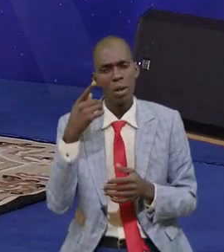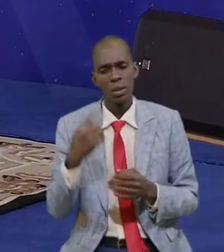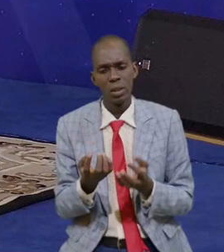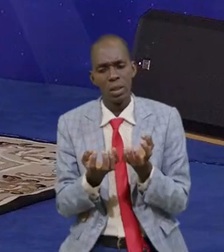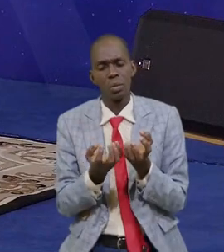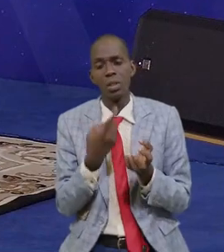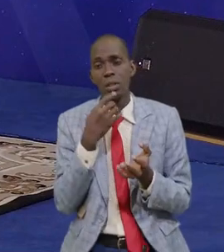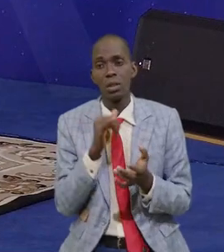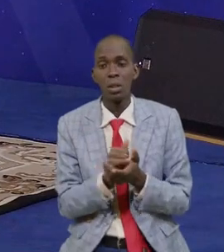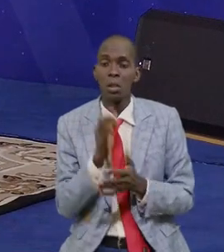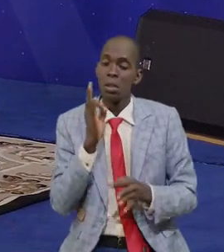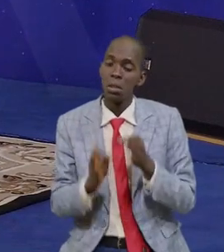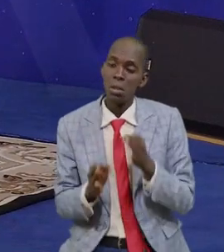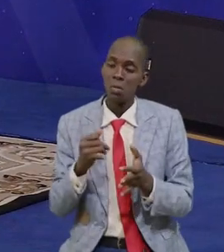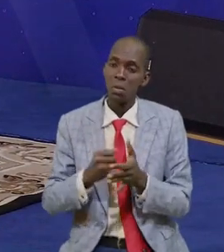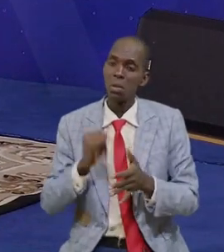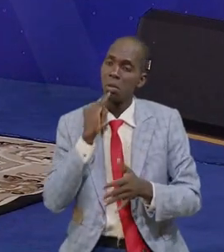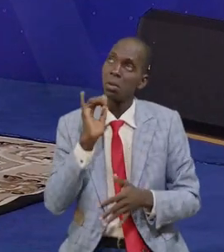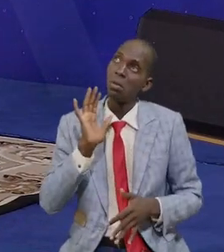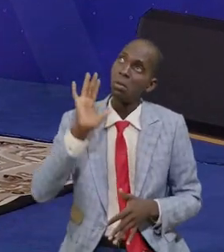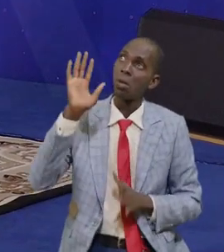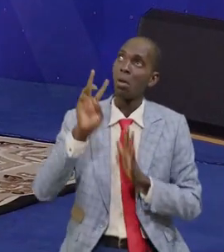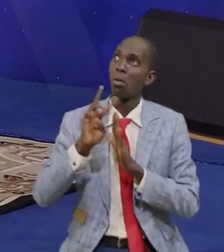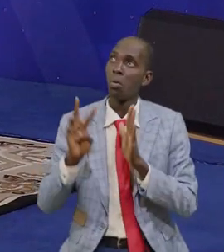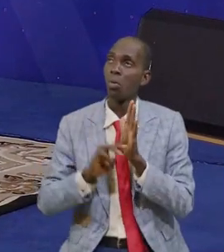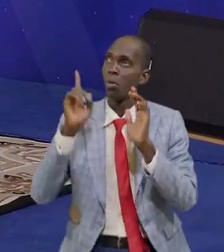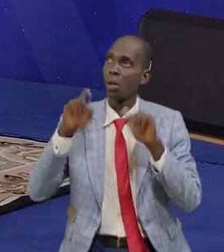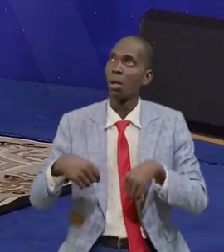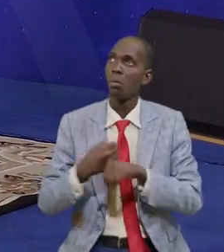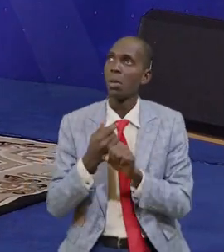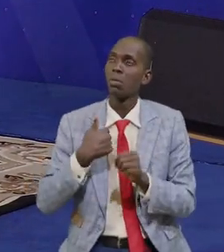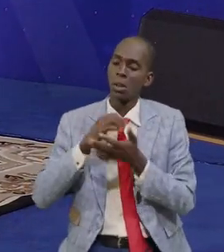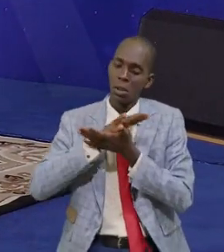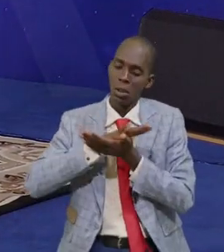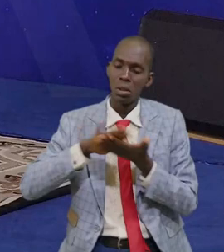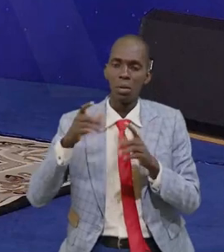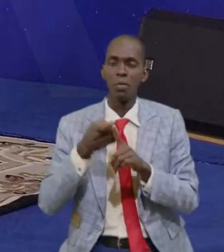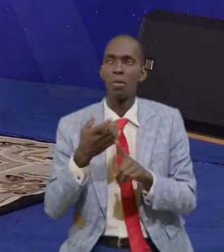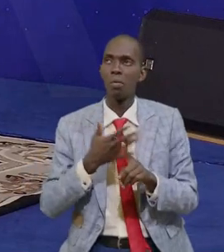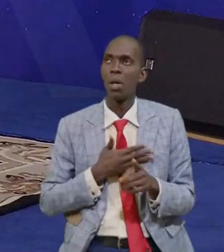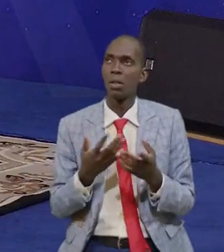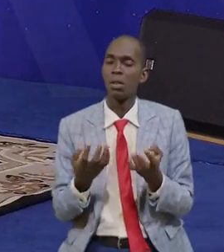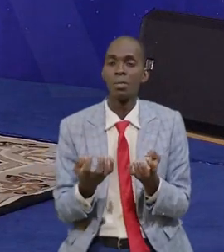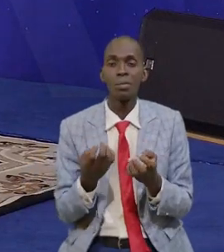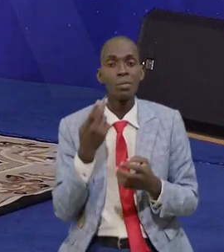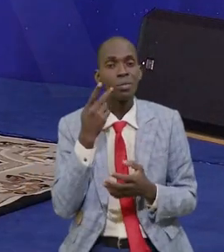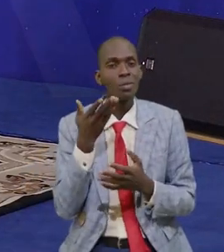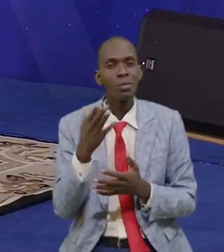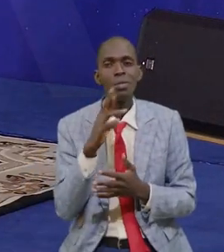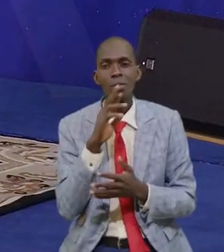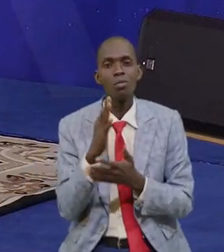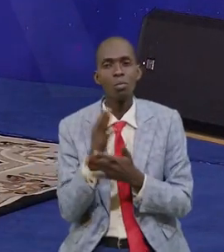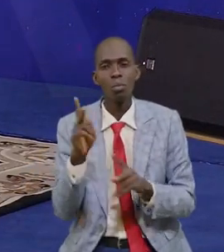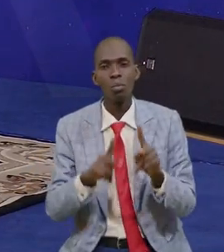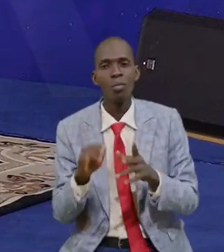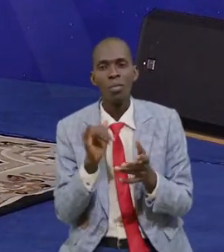thy will, you can make me whole, you can cleanse me. There are people that take their prayer